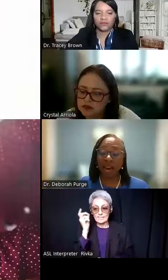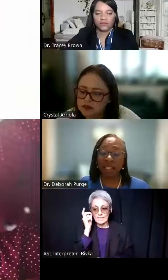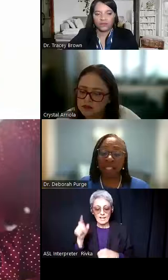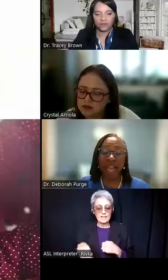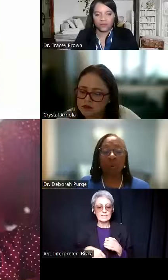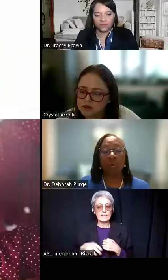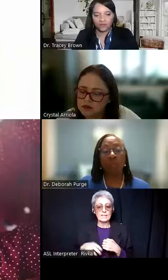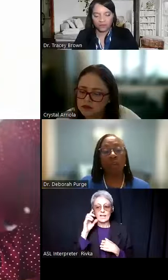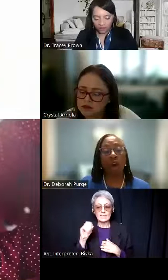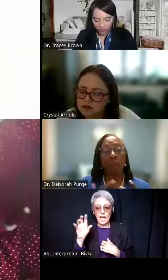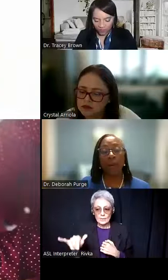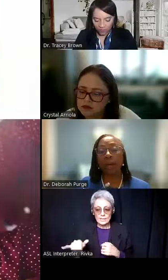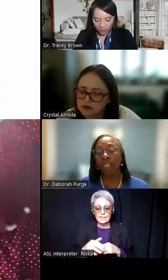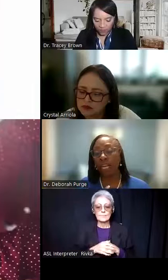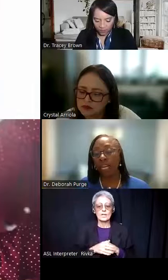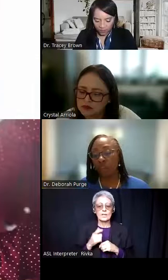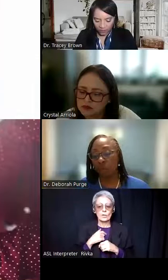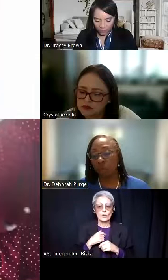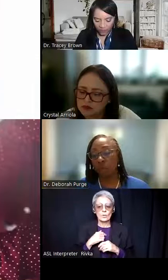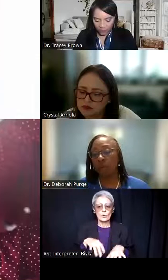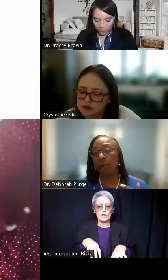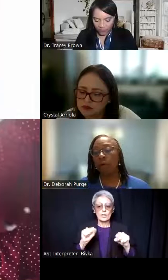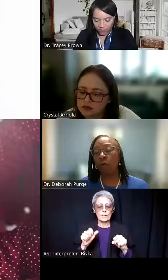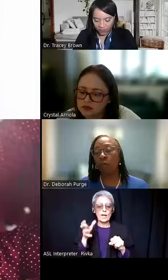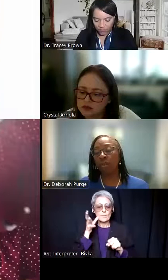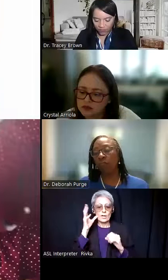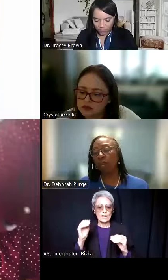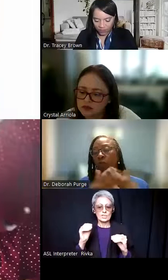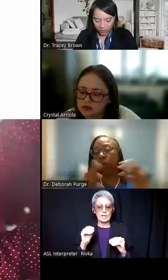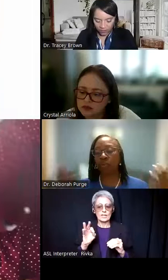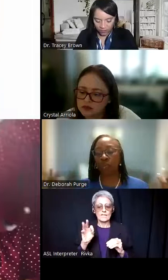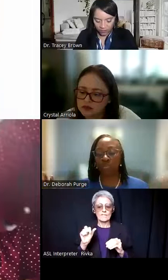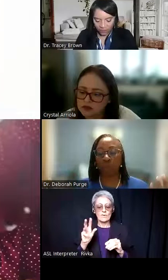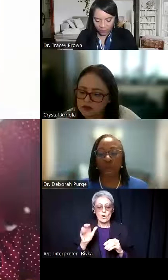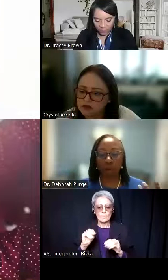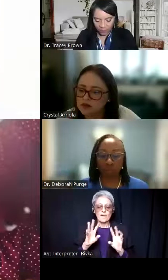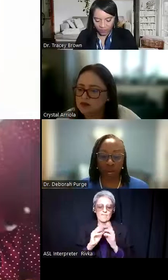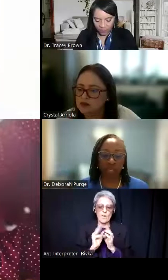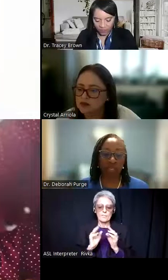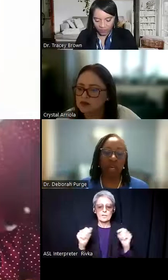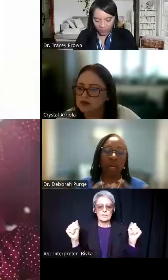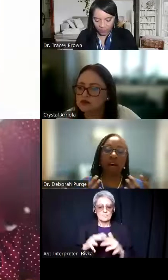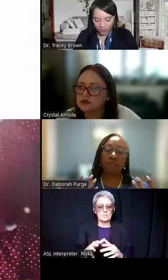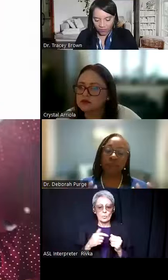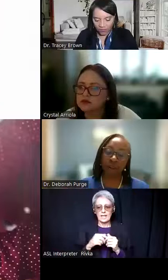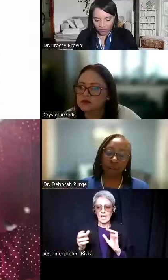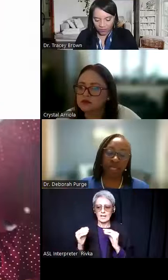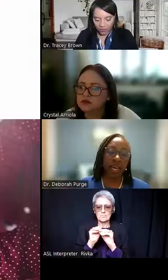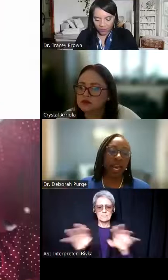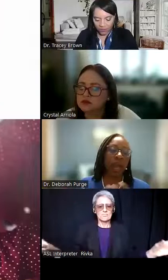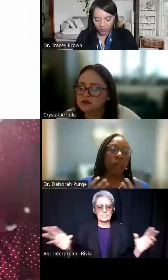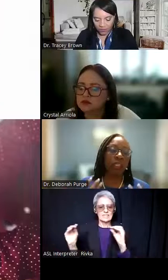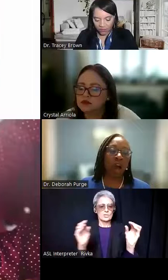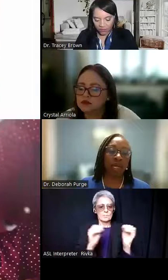Dallas County, and we put on parent education forum because we can reach a wider range of